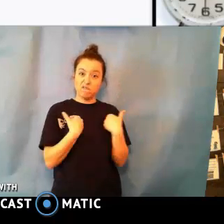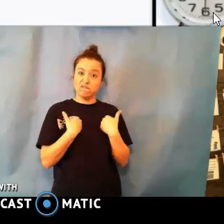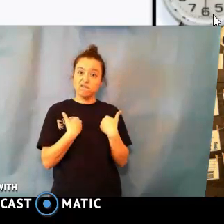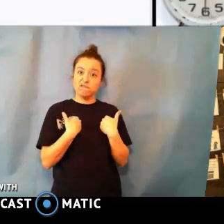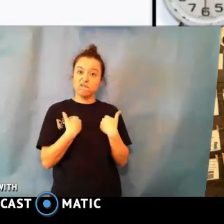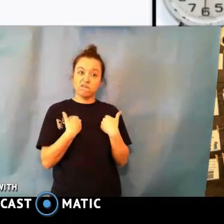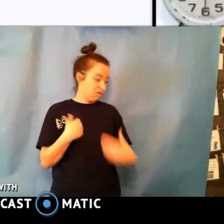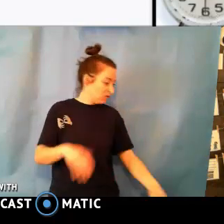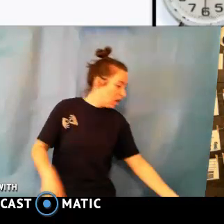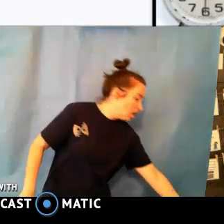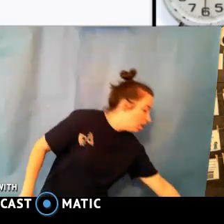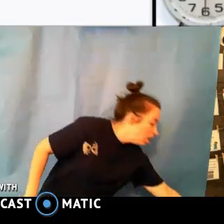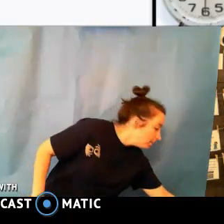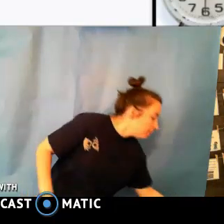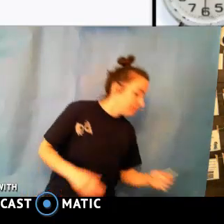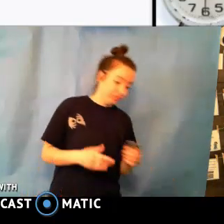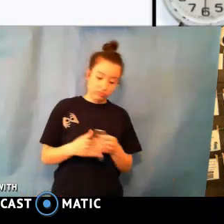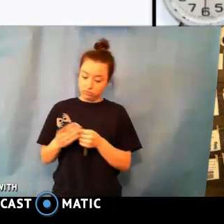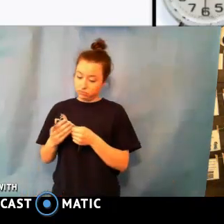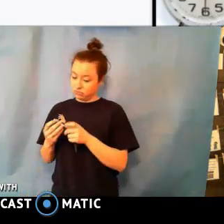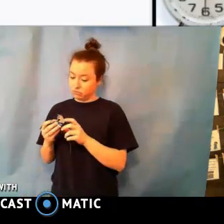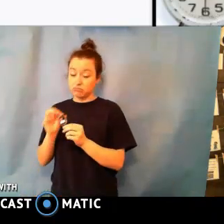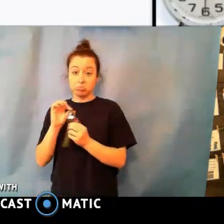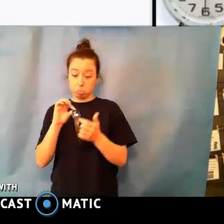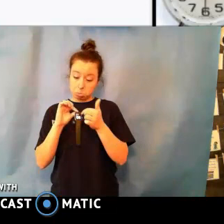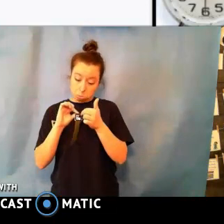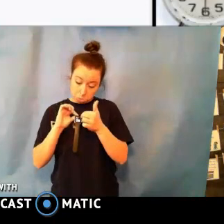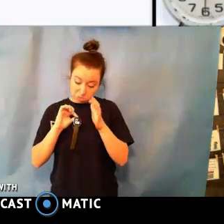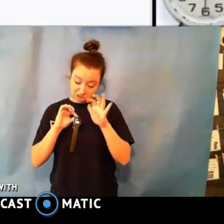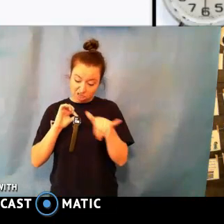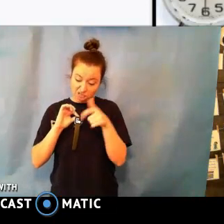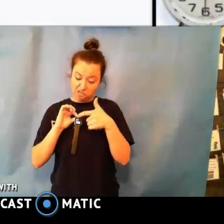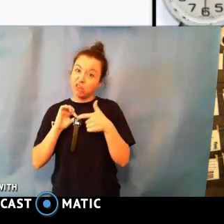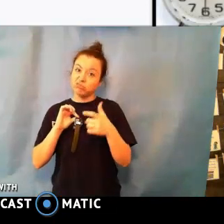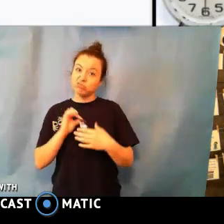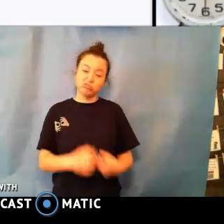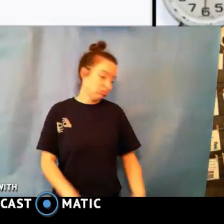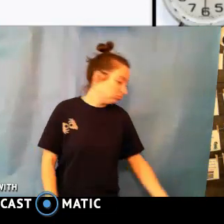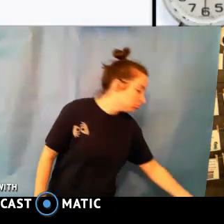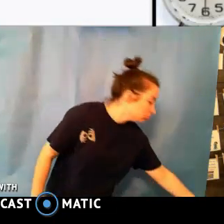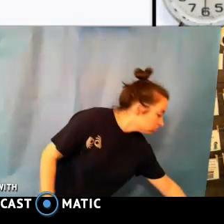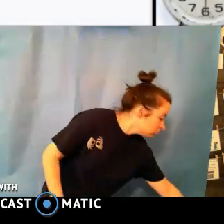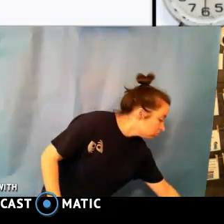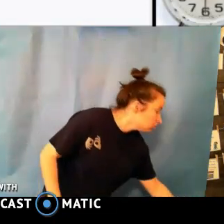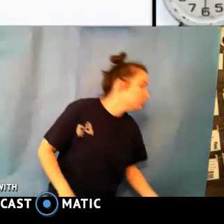So those are the differences. Analog clocks have hands. Digital clocks do not.